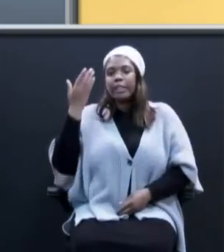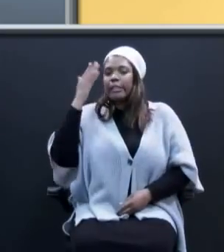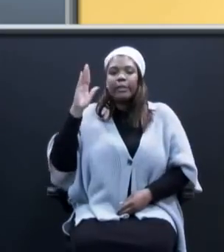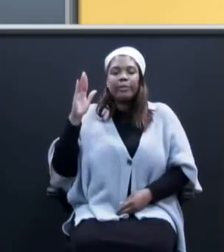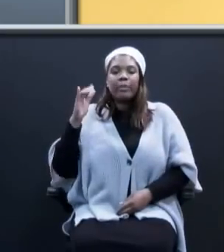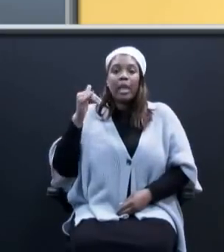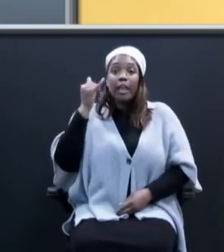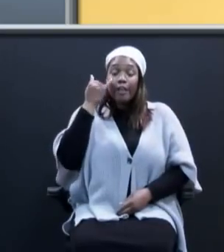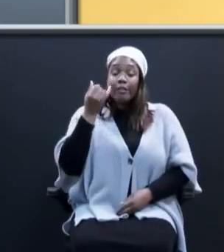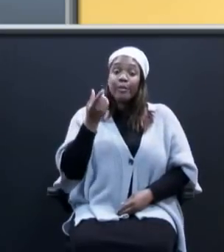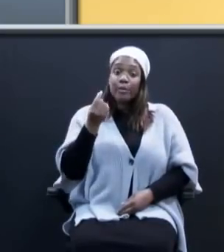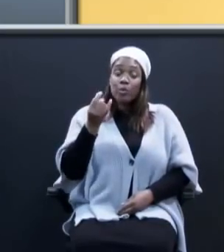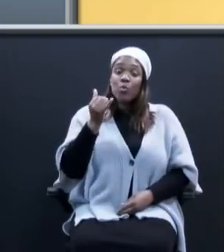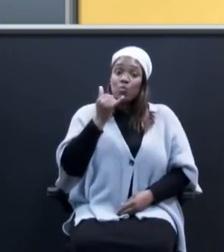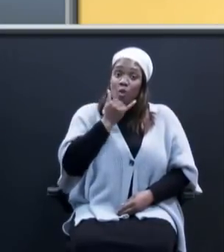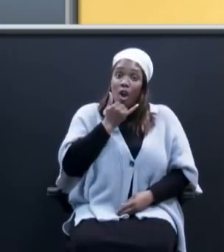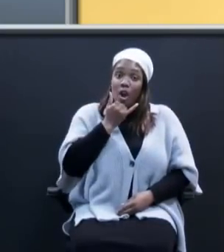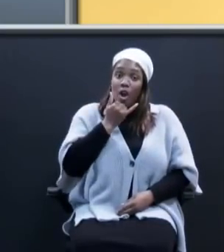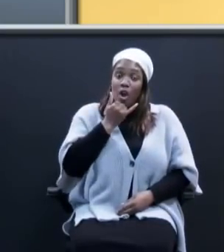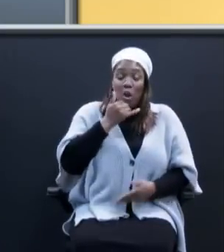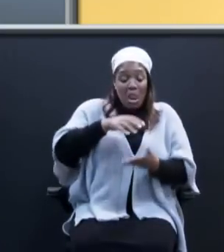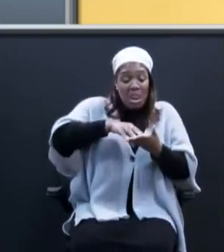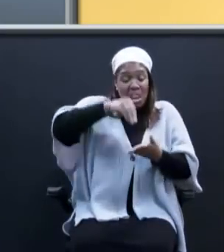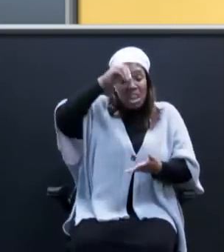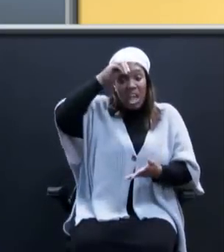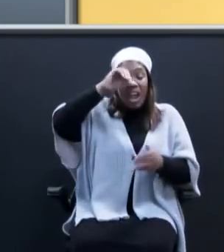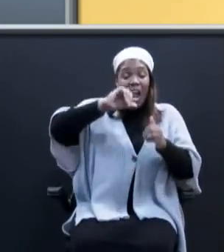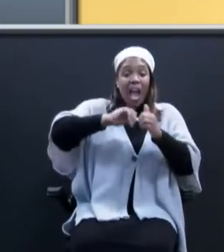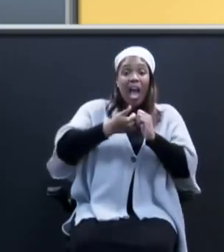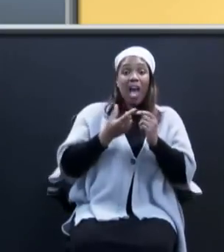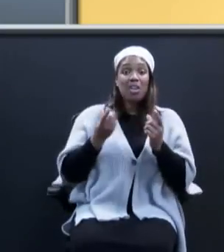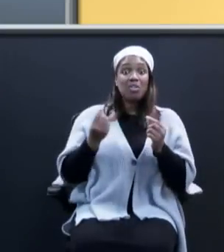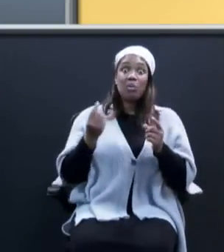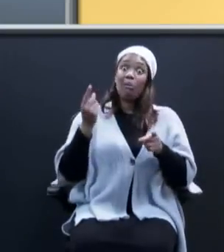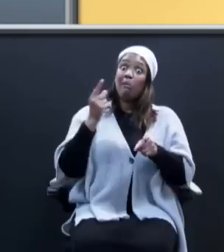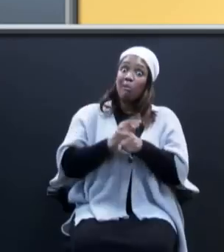going to do wrong, learn how to do wrong right.